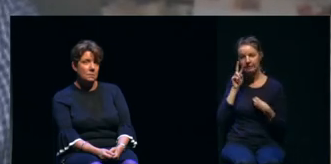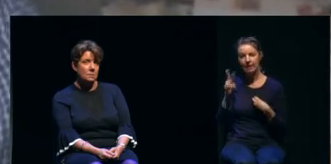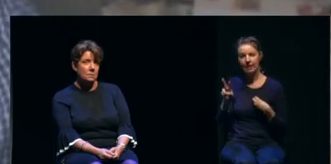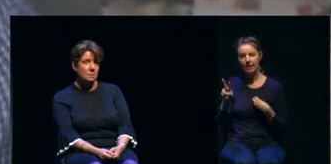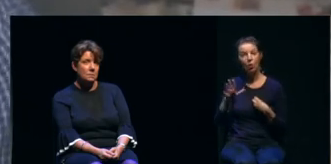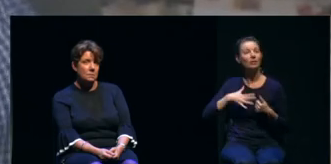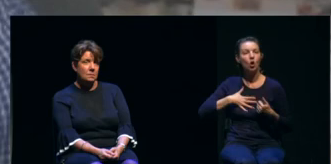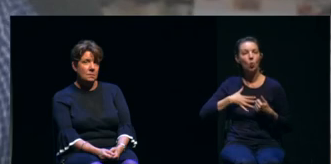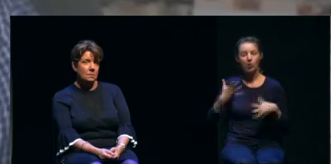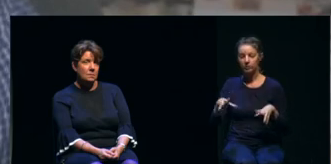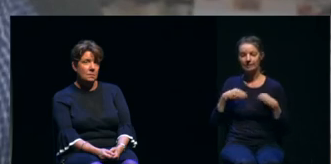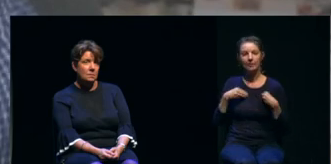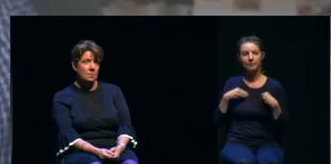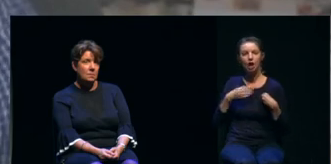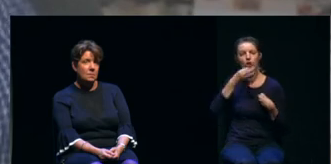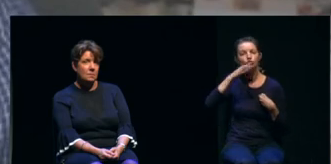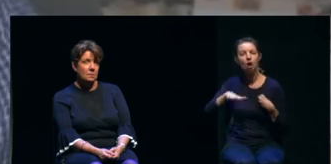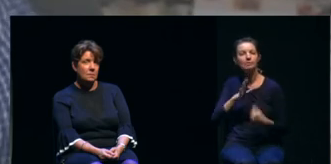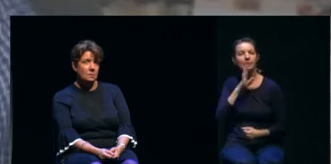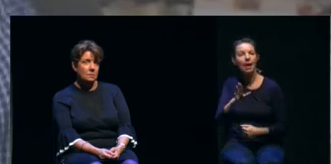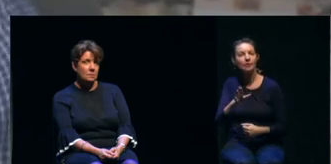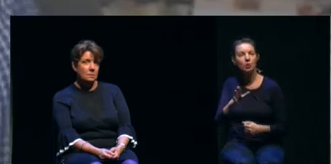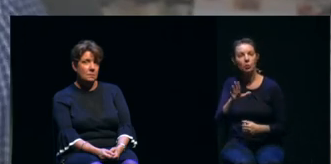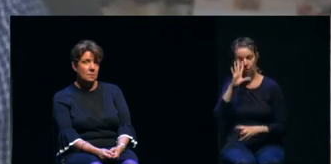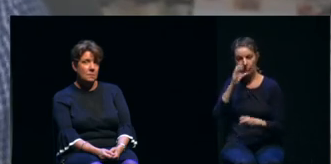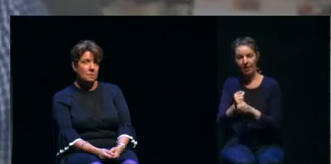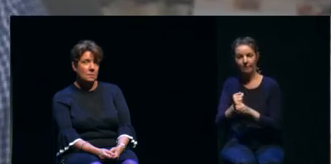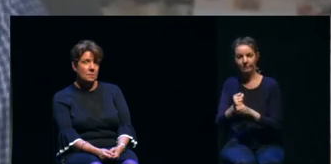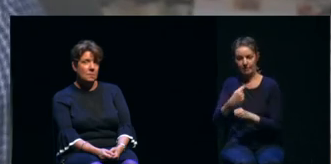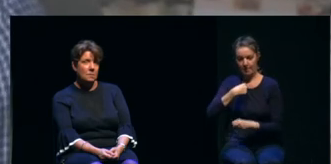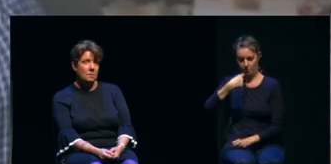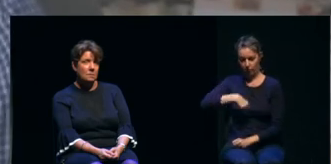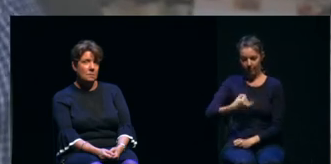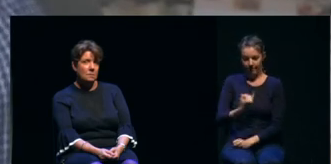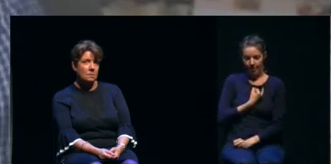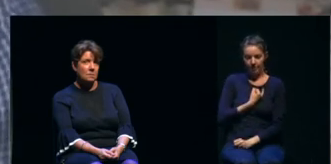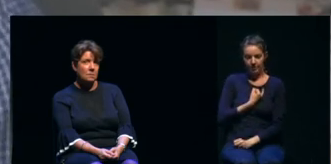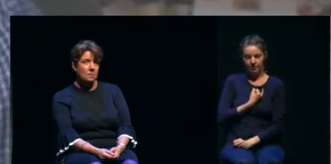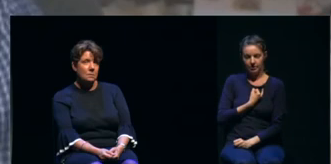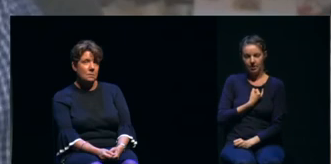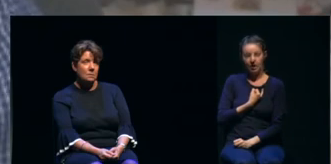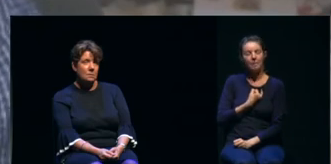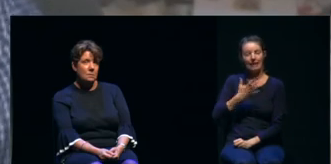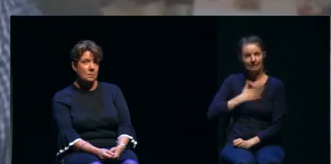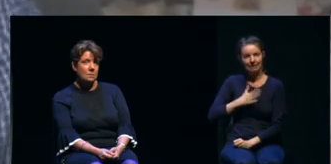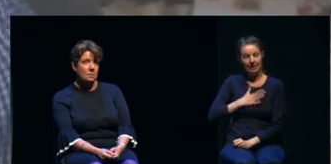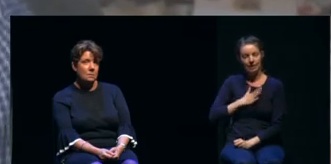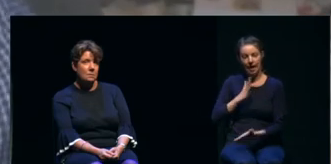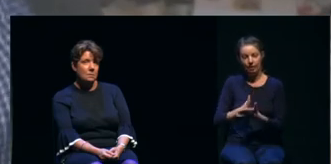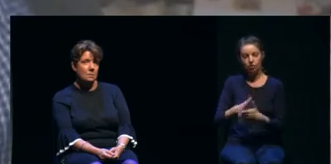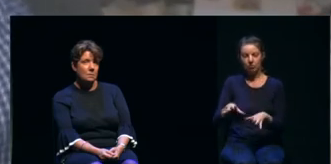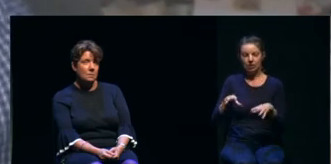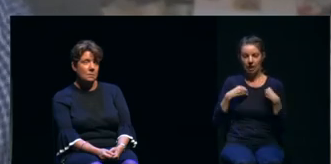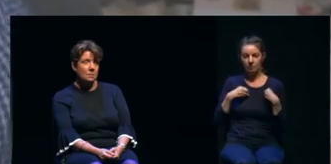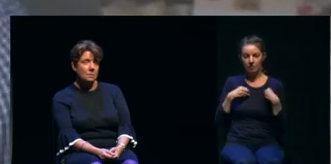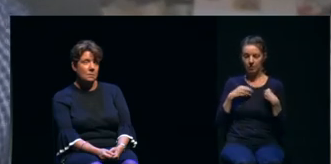children are sad because we think that's our personal failing. And that's what genuinely often kills them. You need to be able to sit down and go, you're